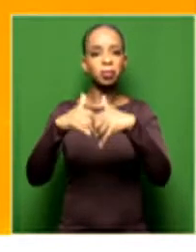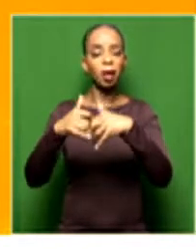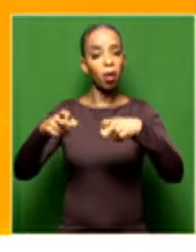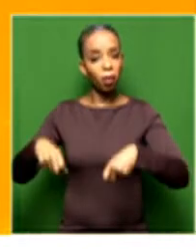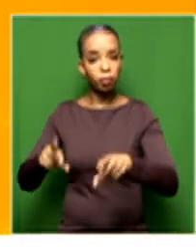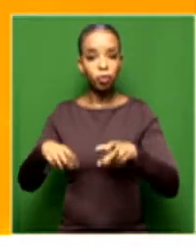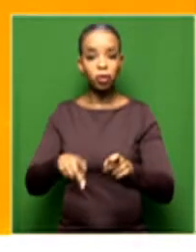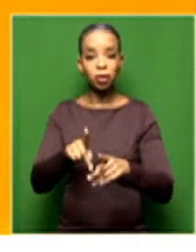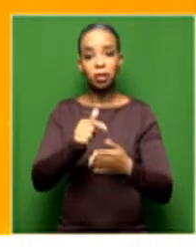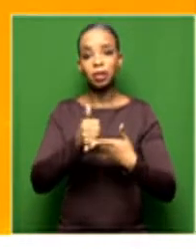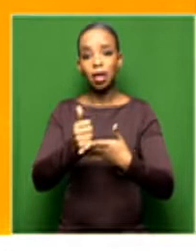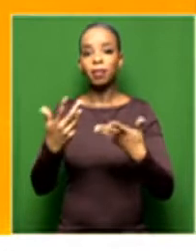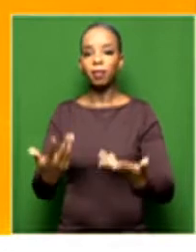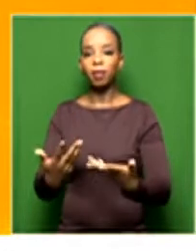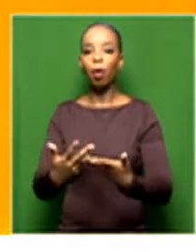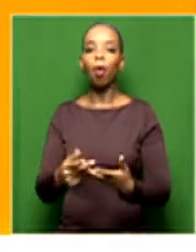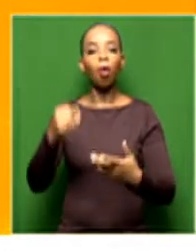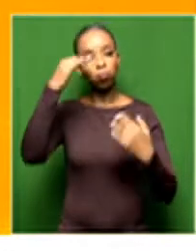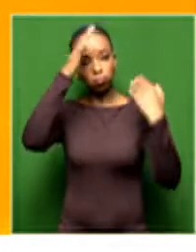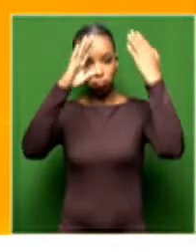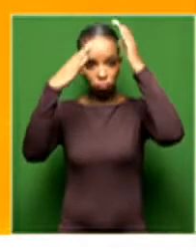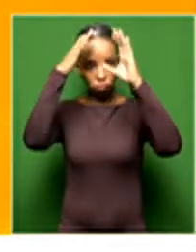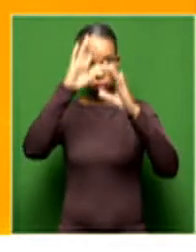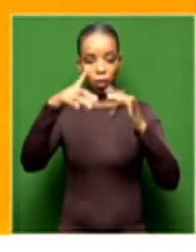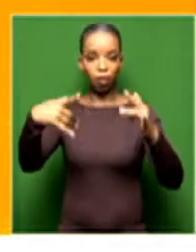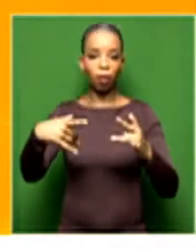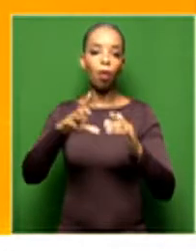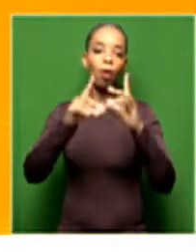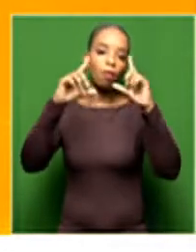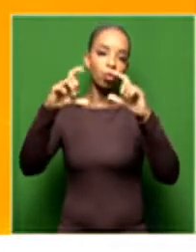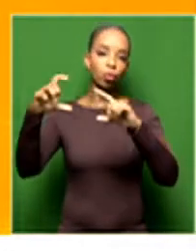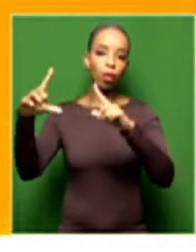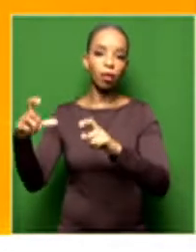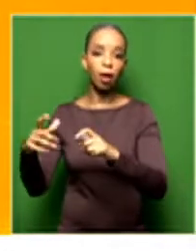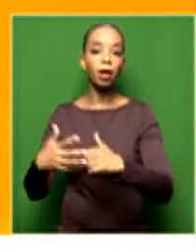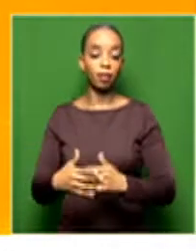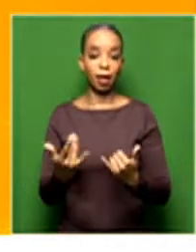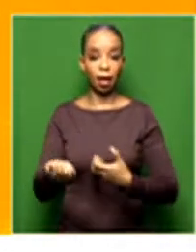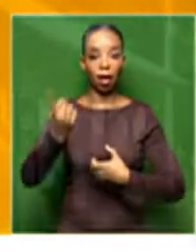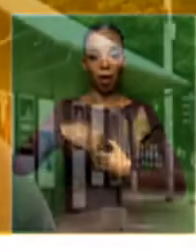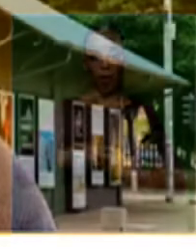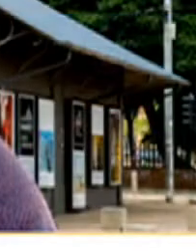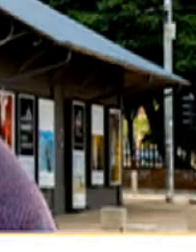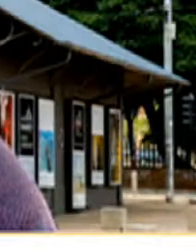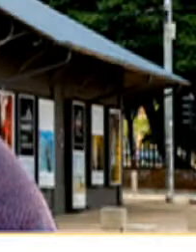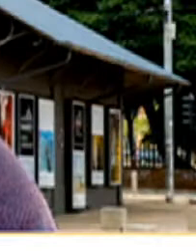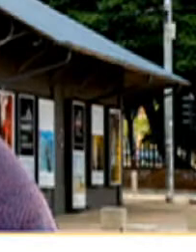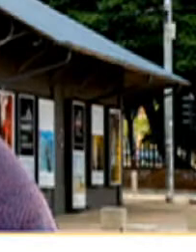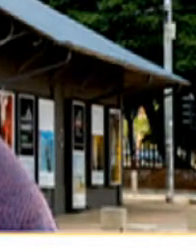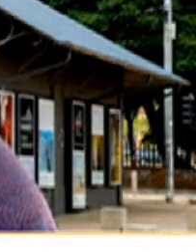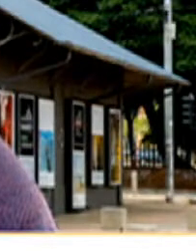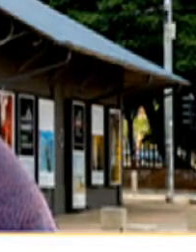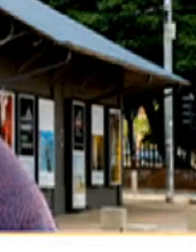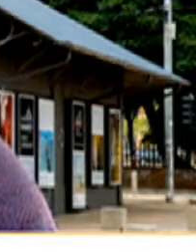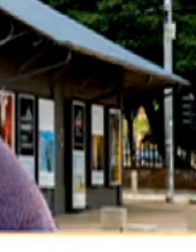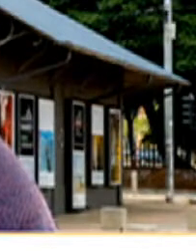also cultivating the development of photography as a medium. But to tell us more, we joined via Skype by Bheki, the Manager of Training